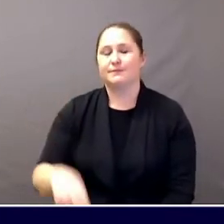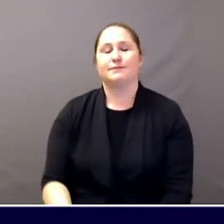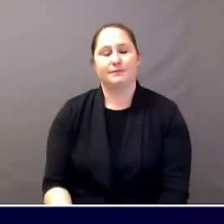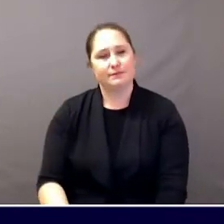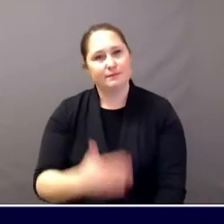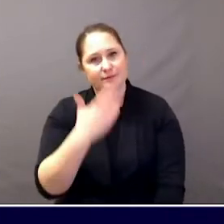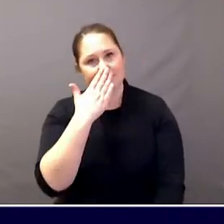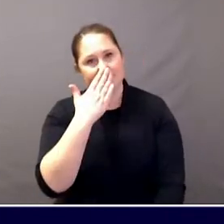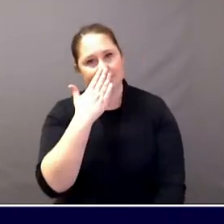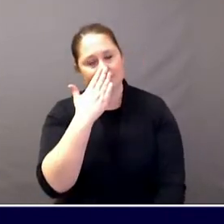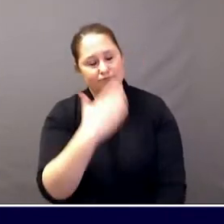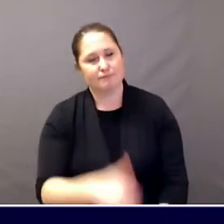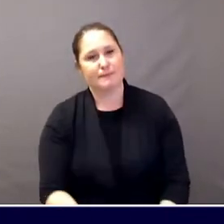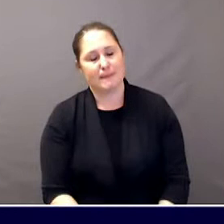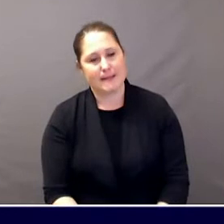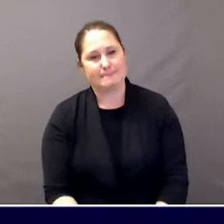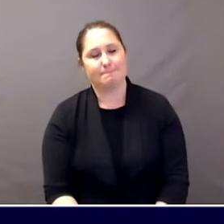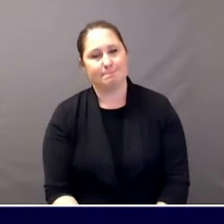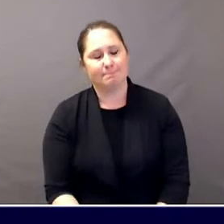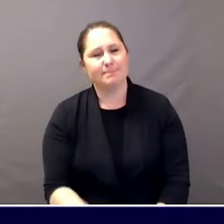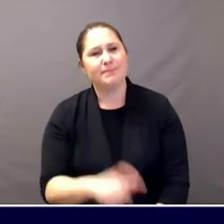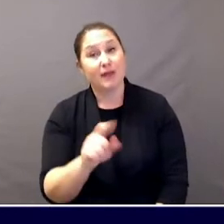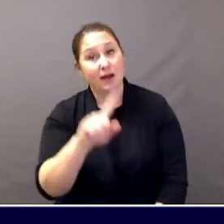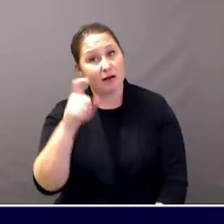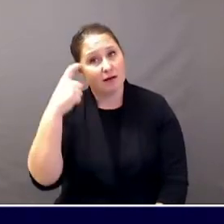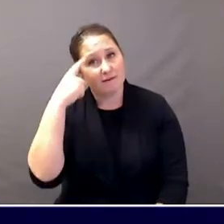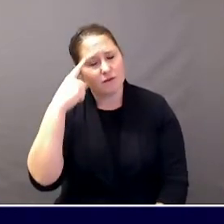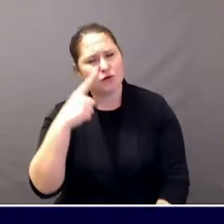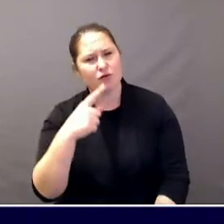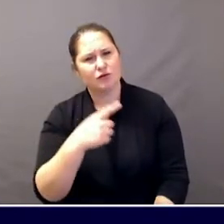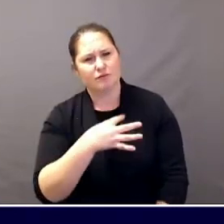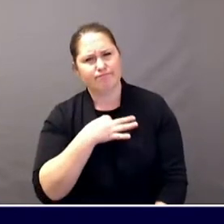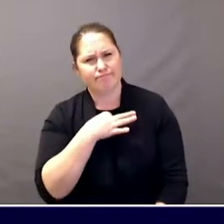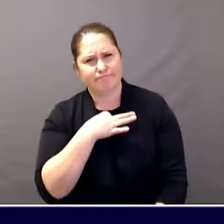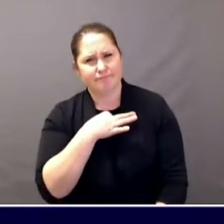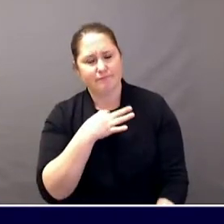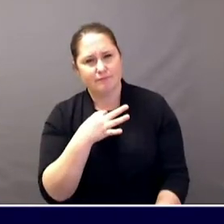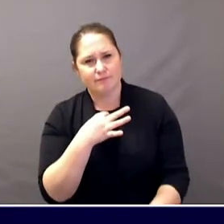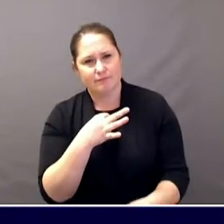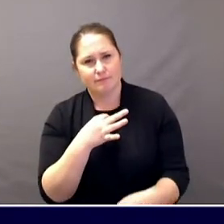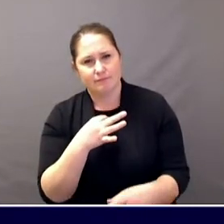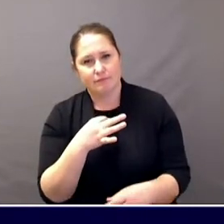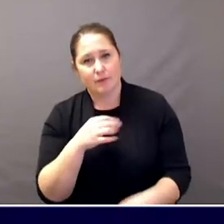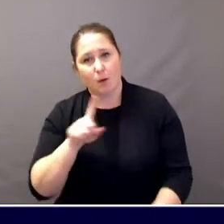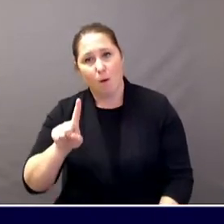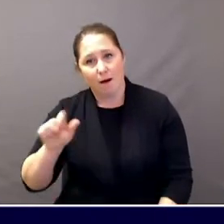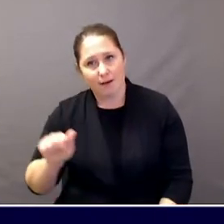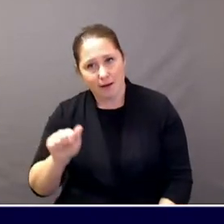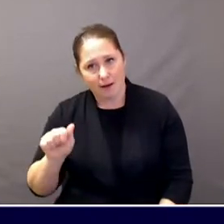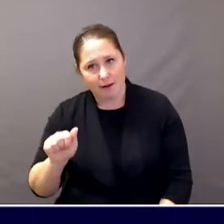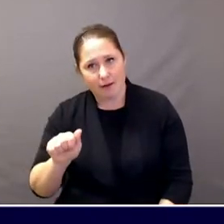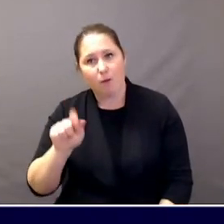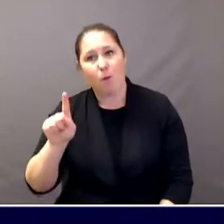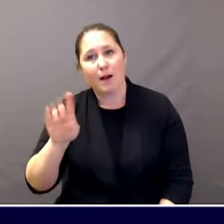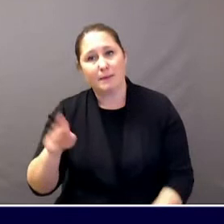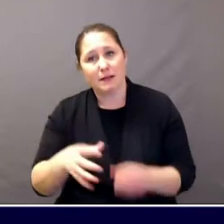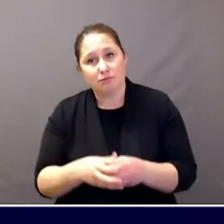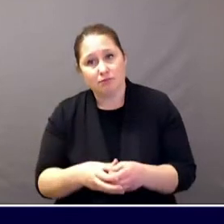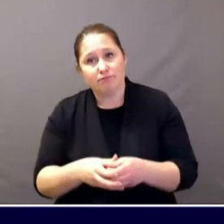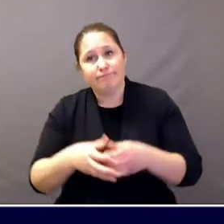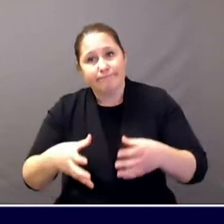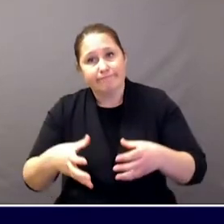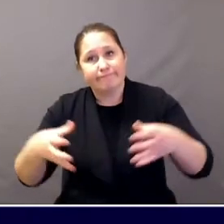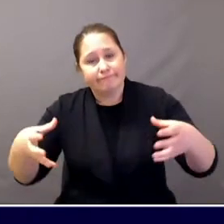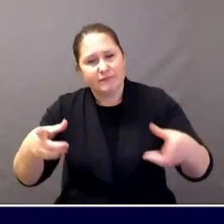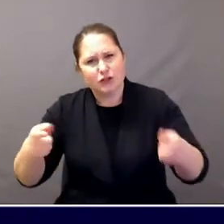you. Governor, a question on the updated phases. You said that the expansion of phase 1A would